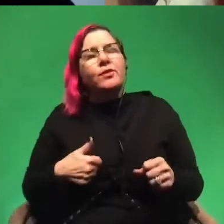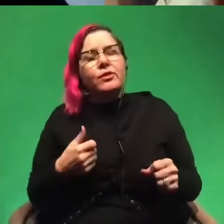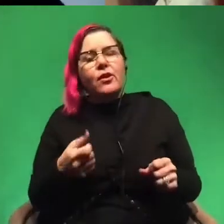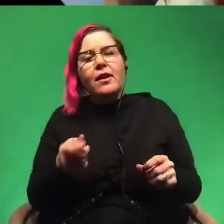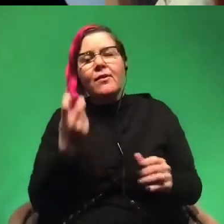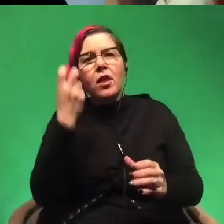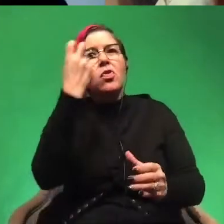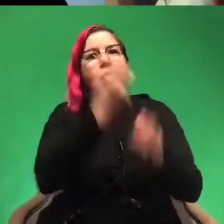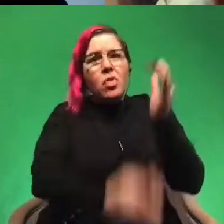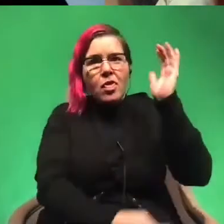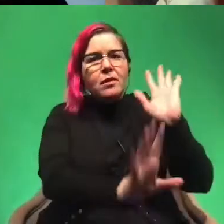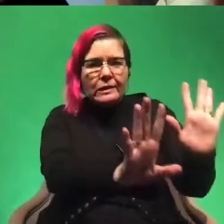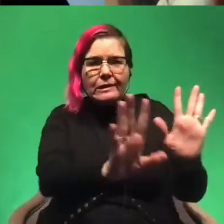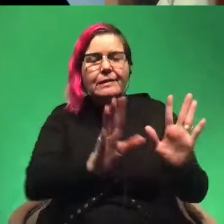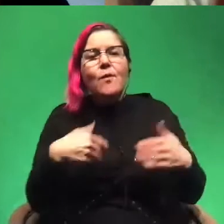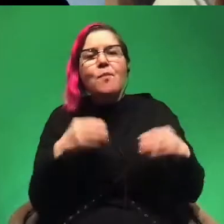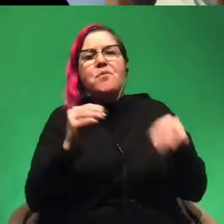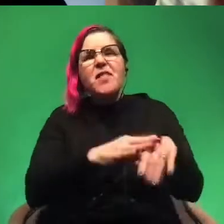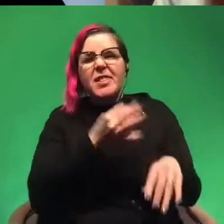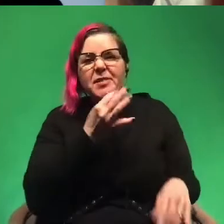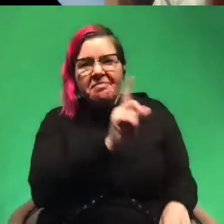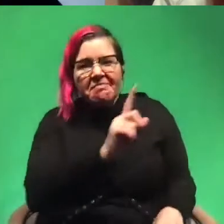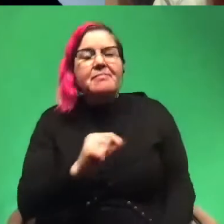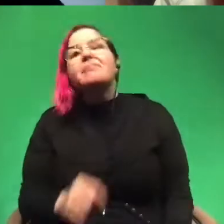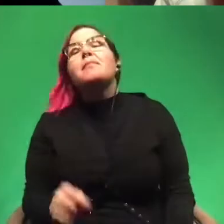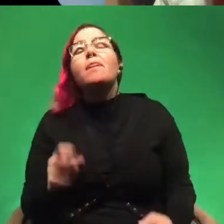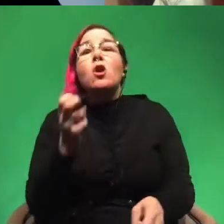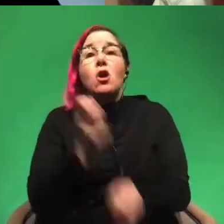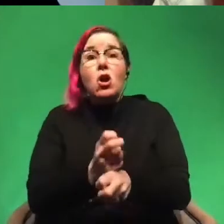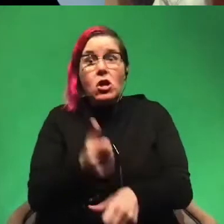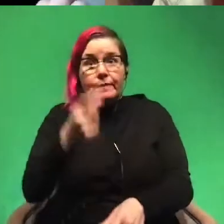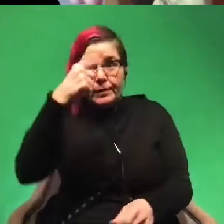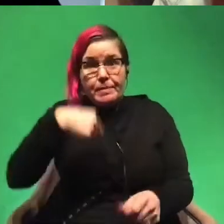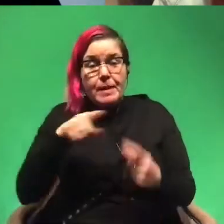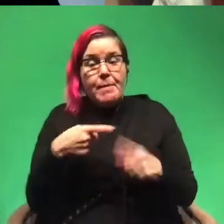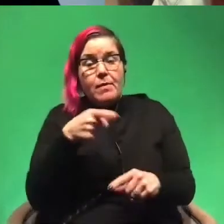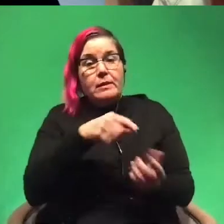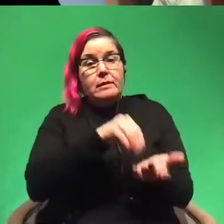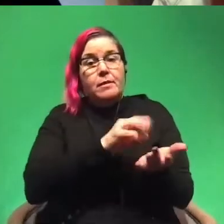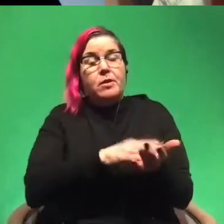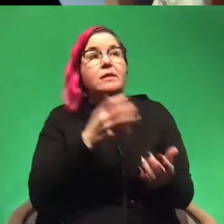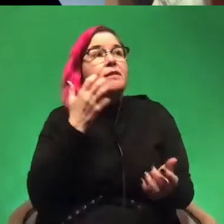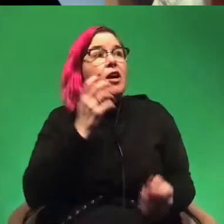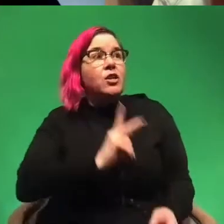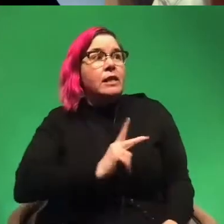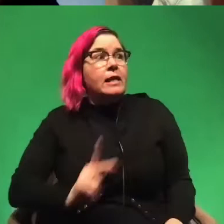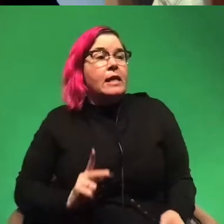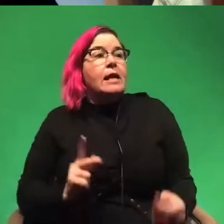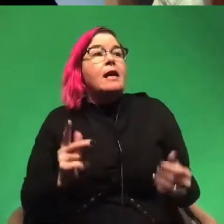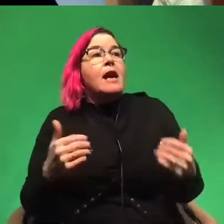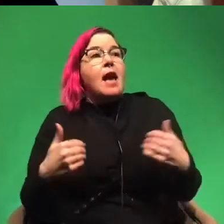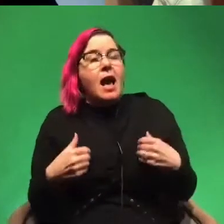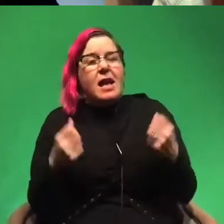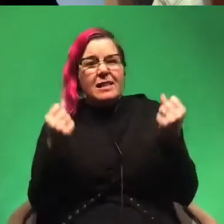Diving down the bunny trail, so I'll move on a little bit. I think the thing that was the hardest for me about this is that Tiger King had tons